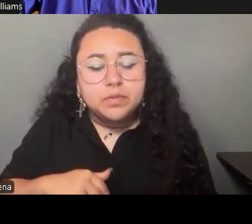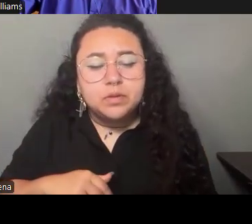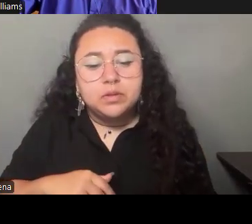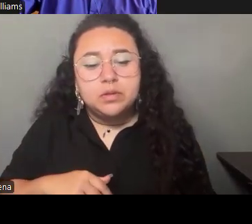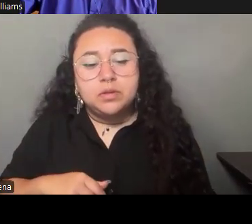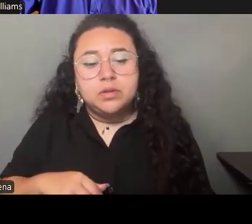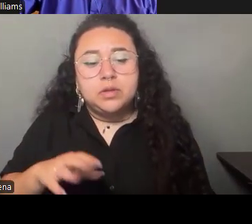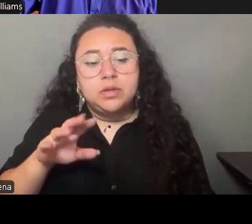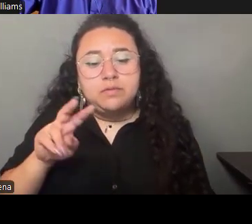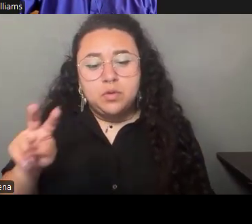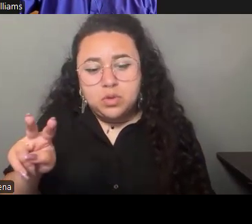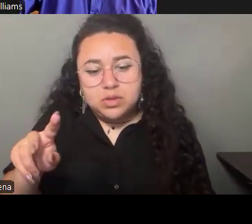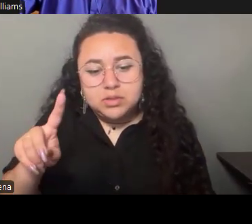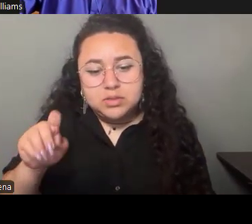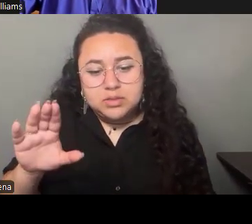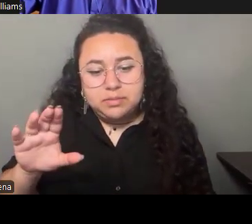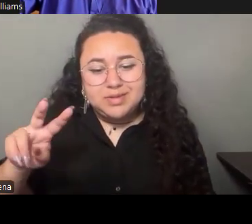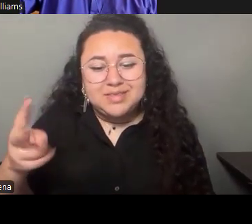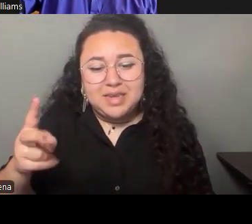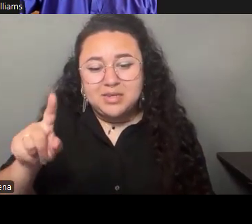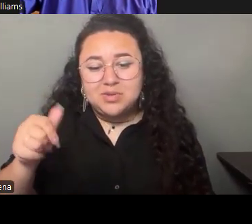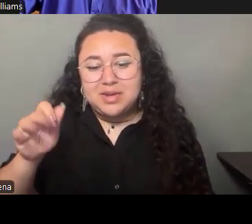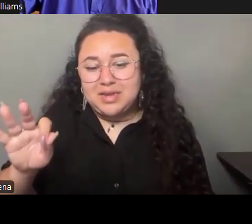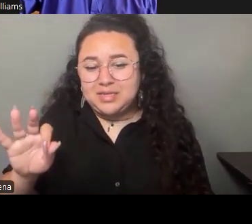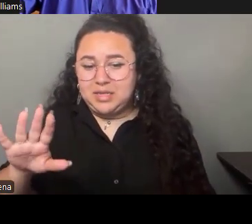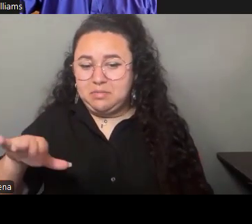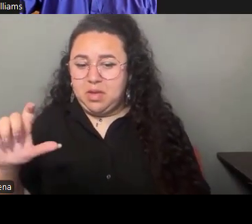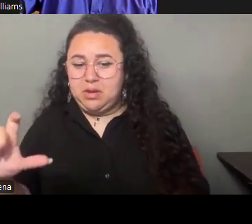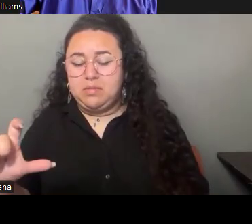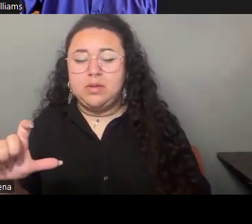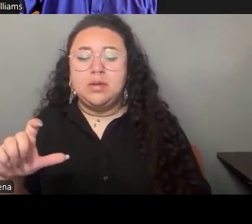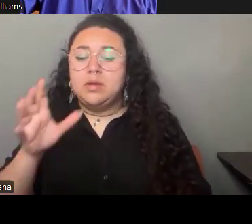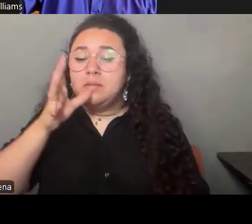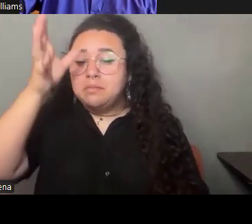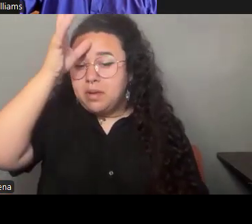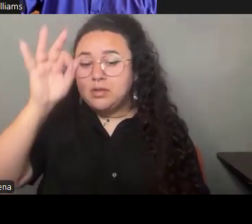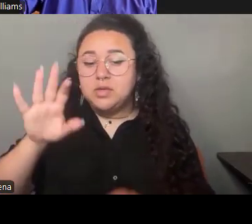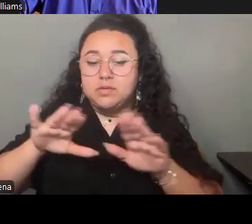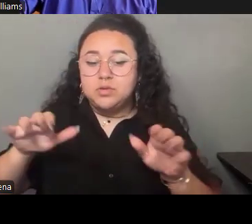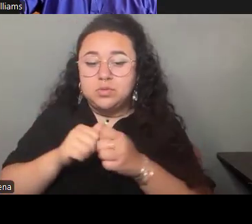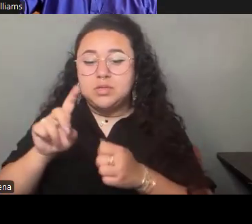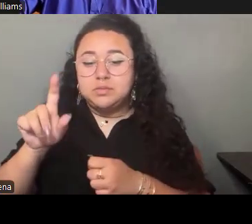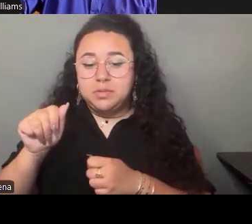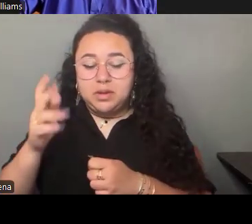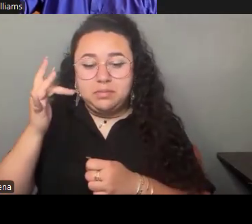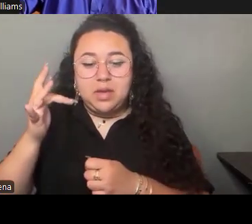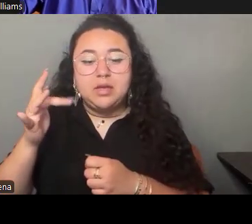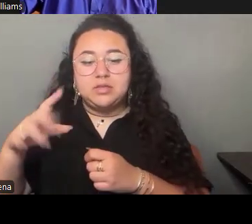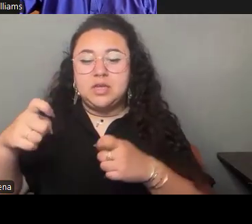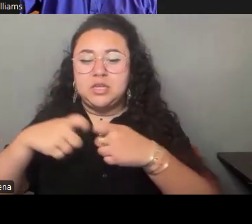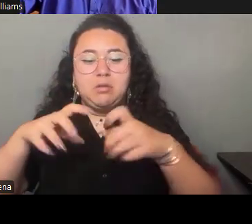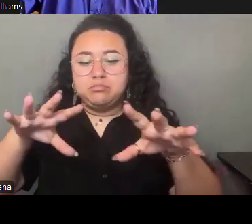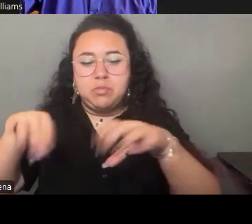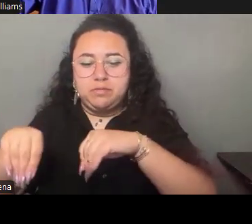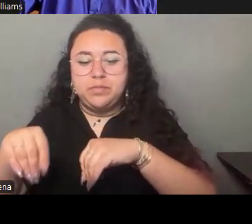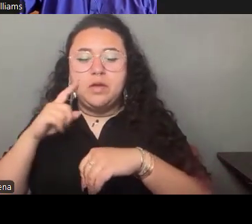December 2nd, 2019. And the headline is Parents of Children with Diabetes are furious following the blackout of a major